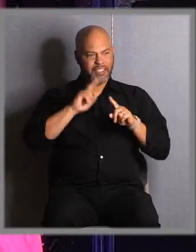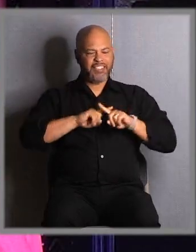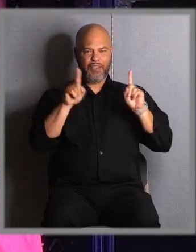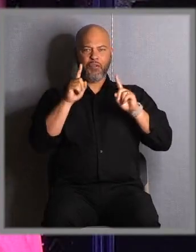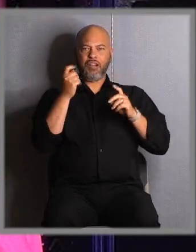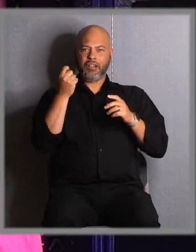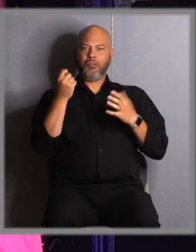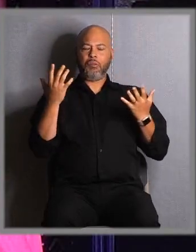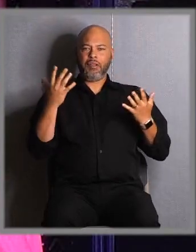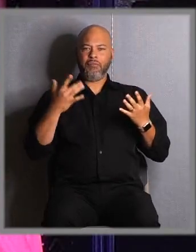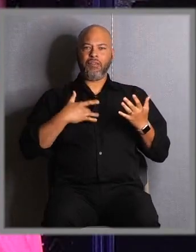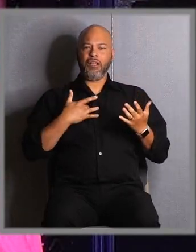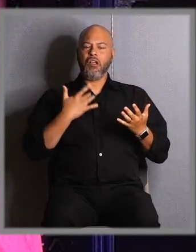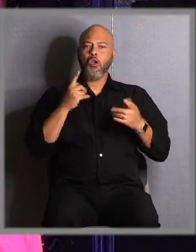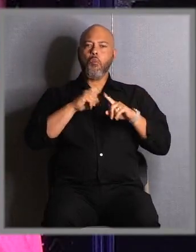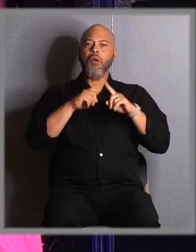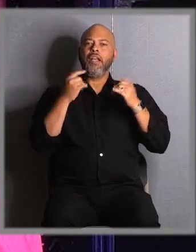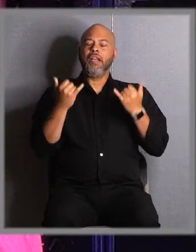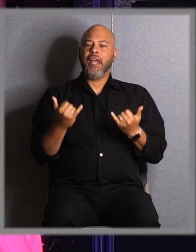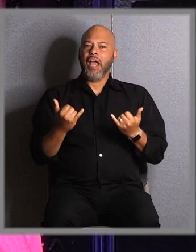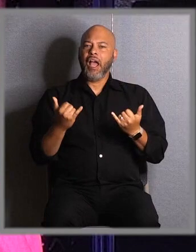to say this, is that now